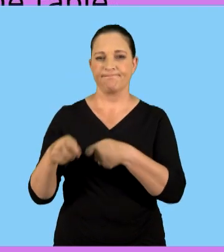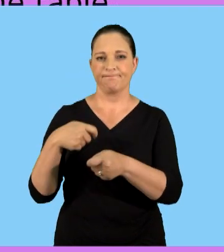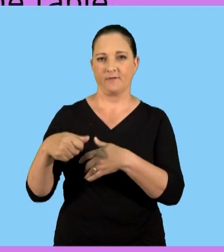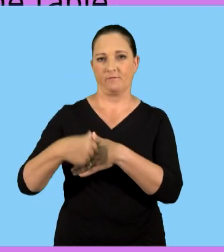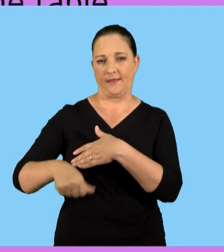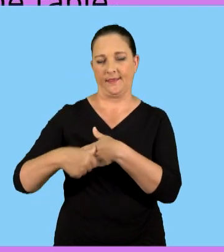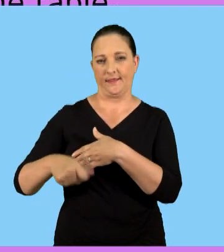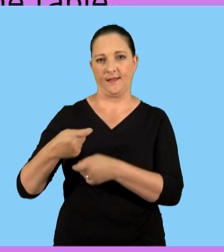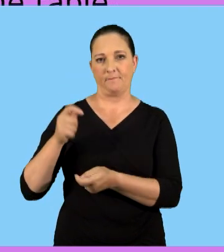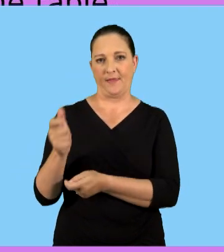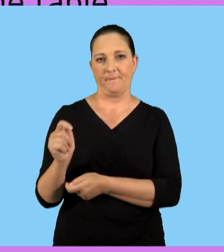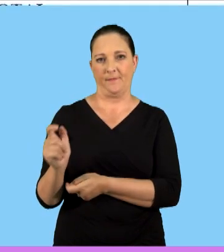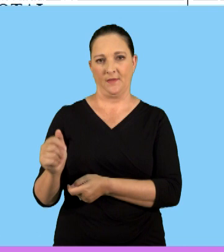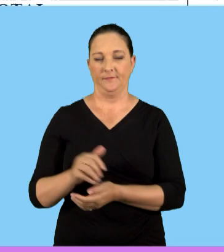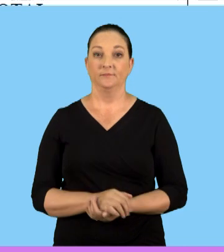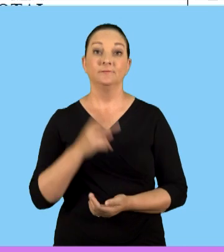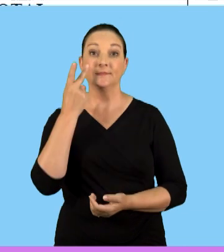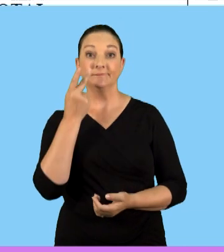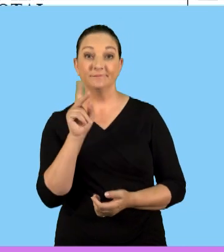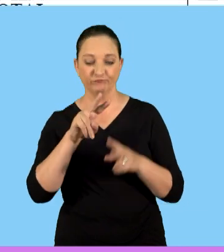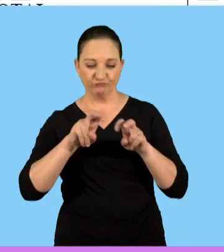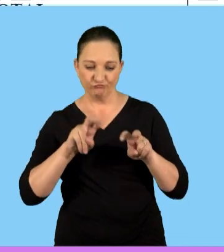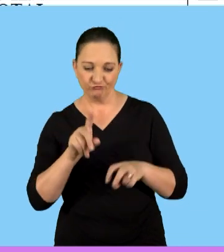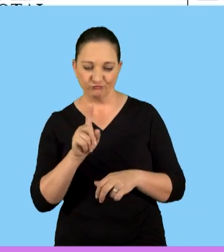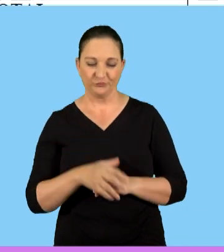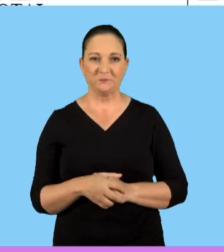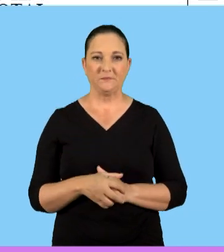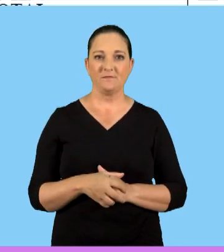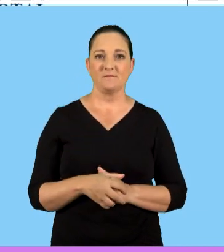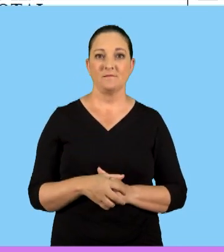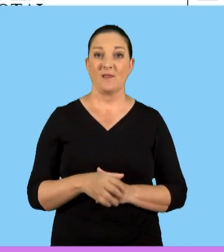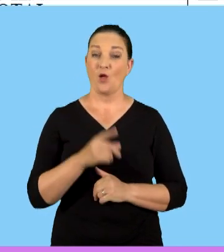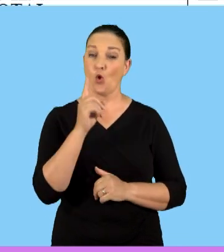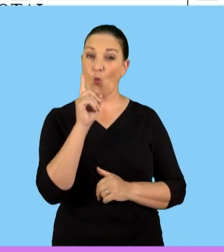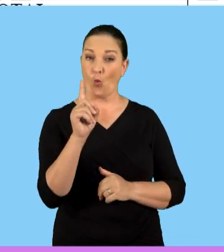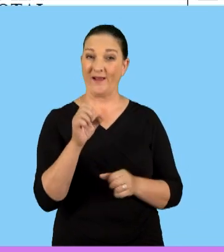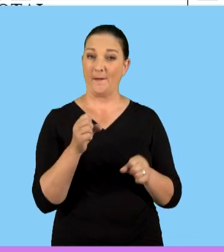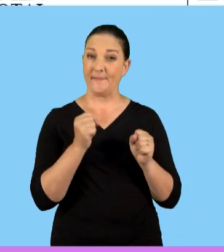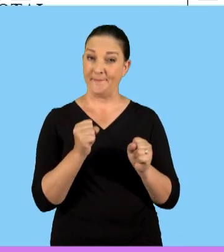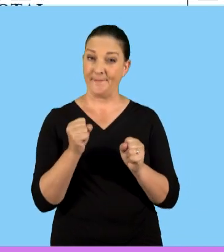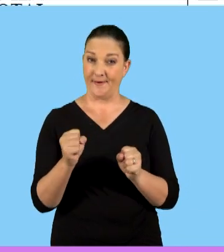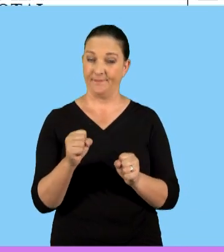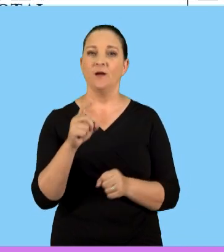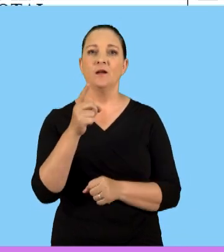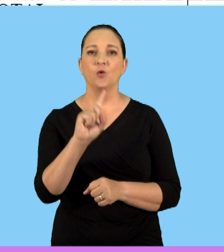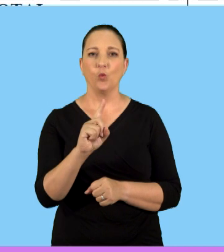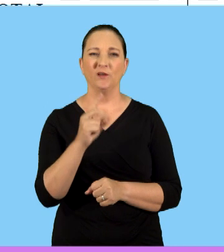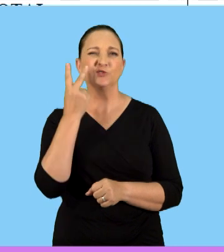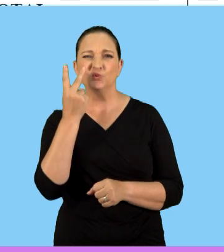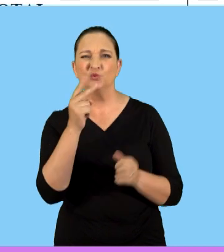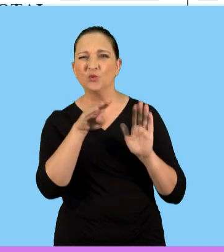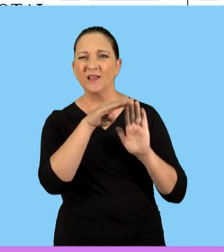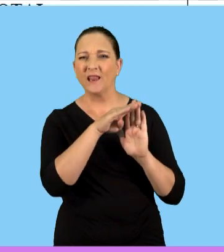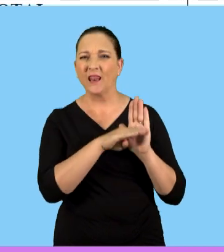expenditure. Let's see what's happening. Name 1 fixed expense. So looking at the